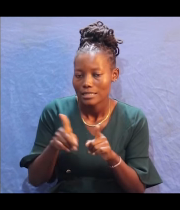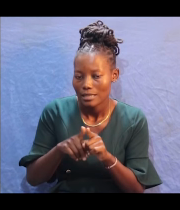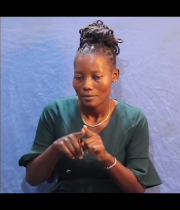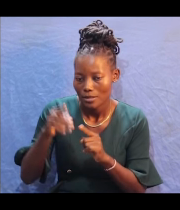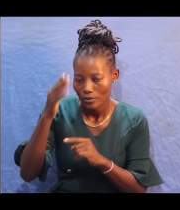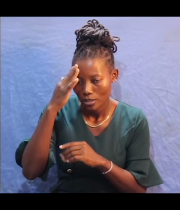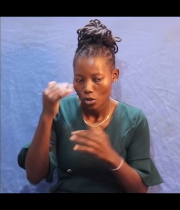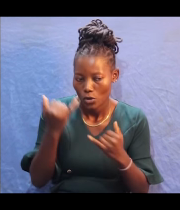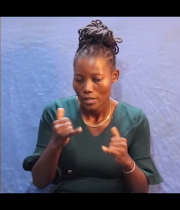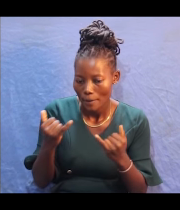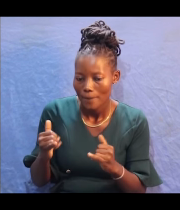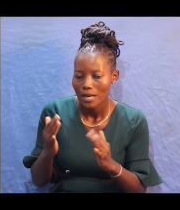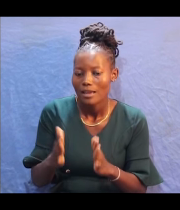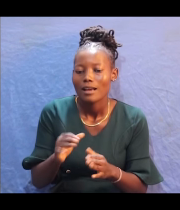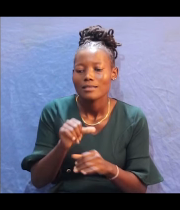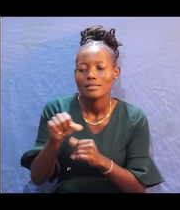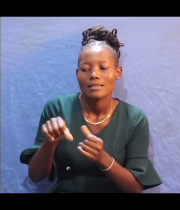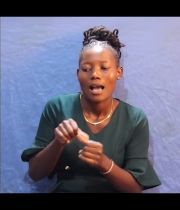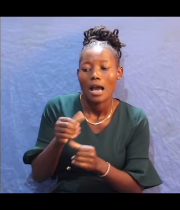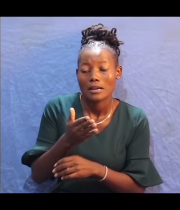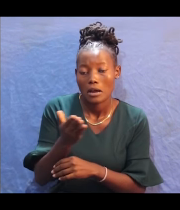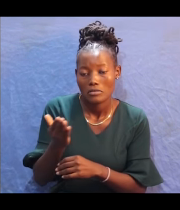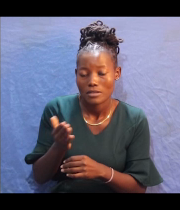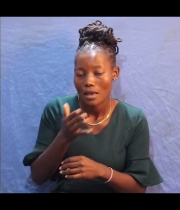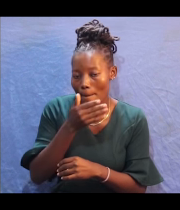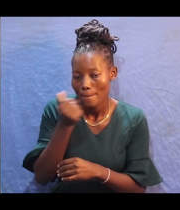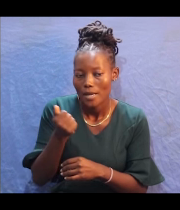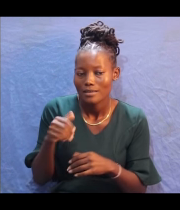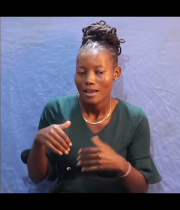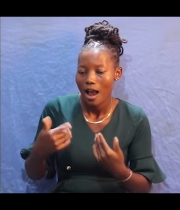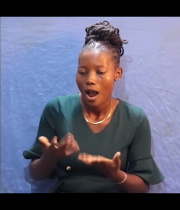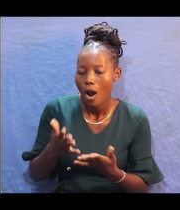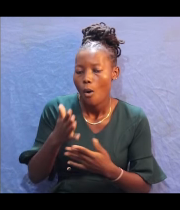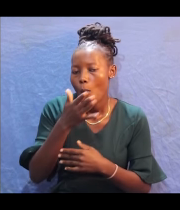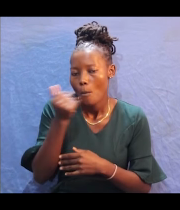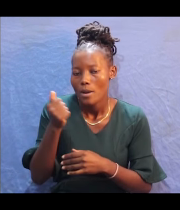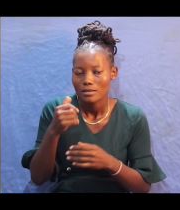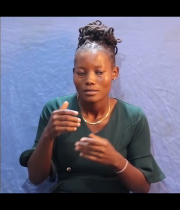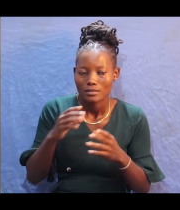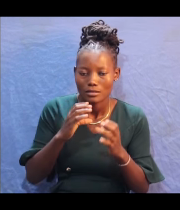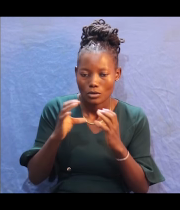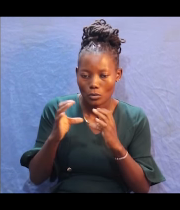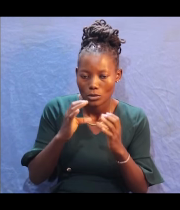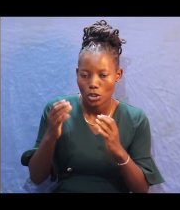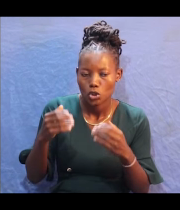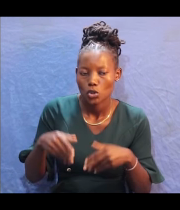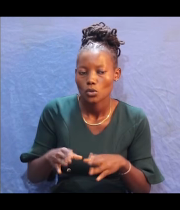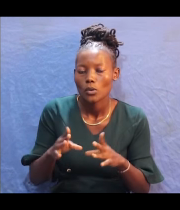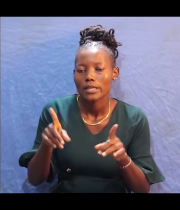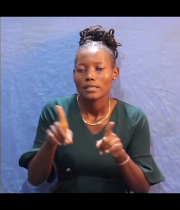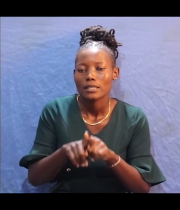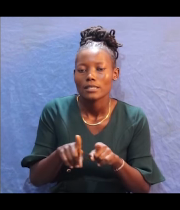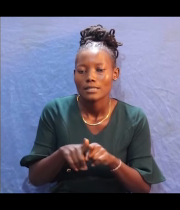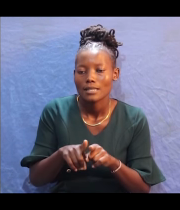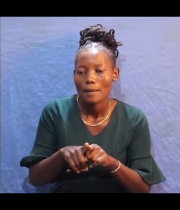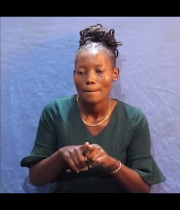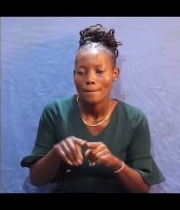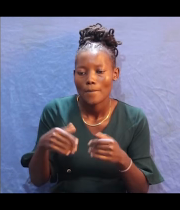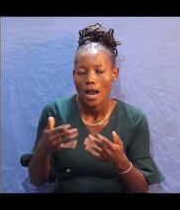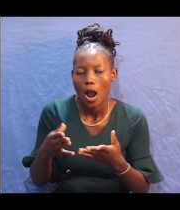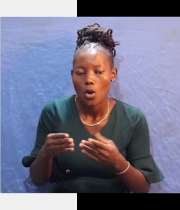the players around them. They will get to know how is the best way to communicate to people, how is the best way to solve